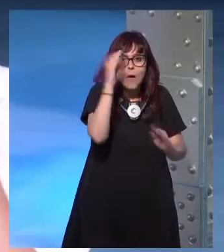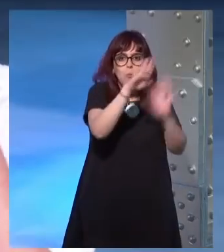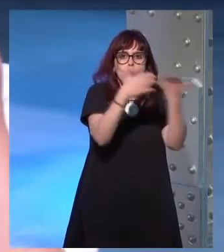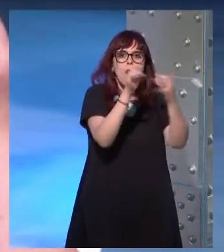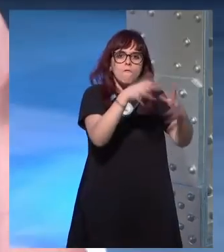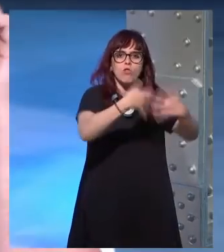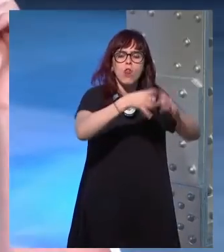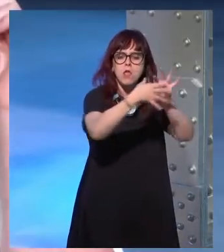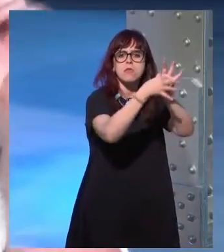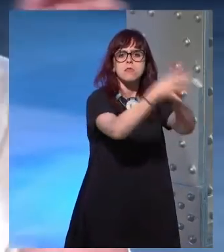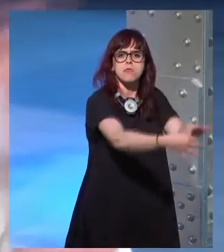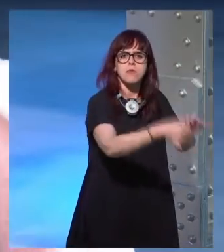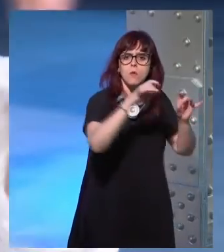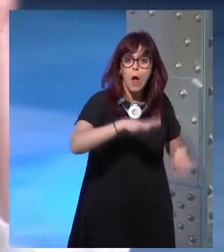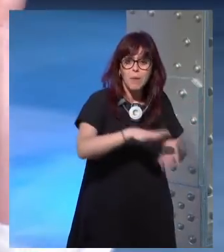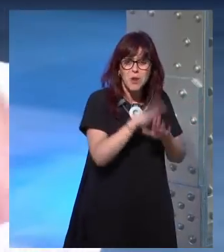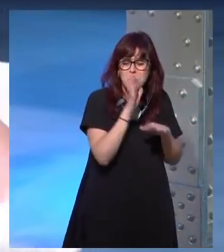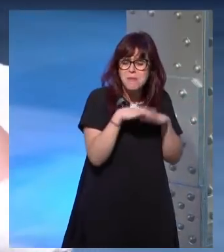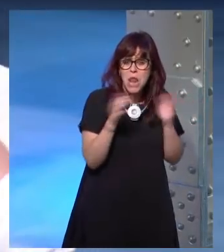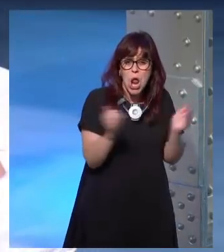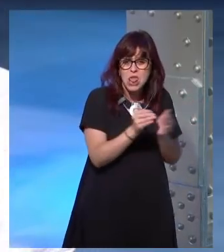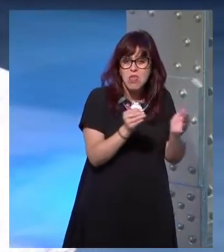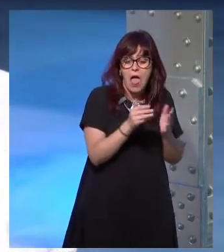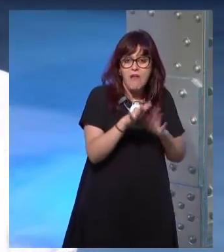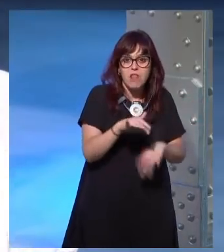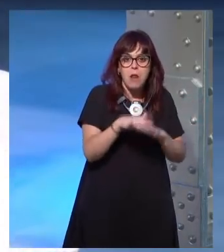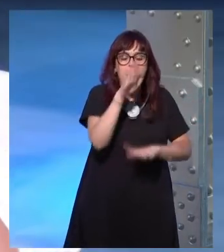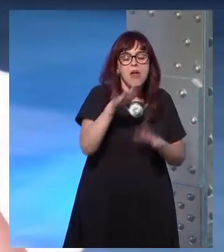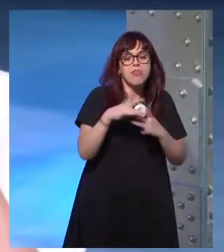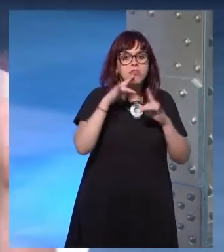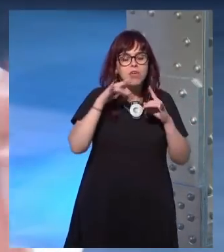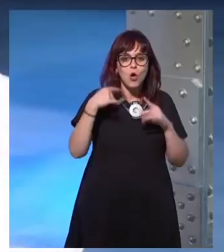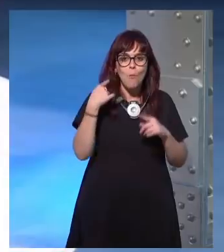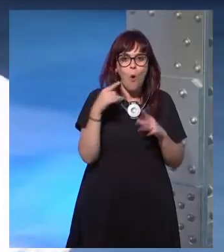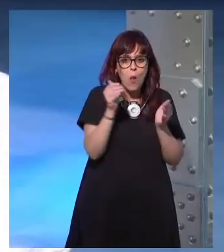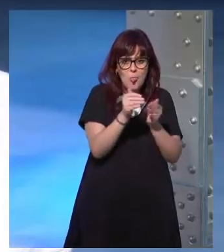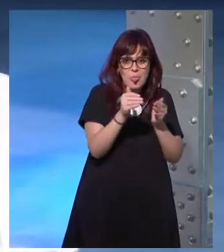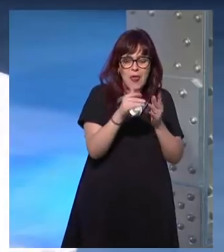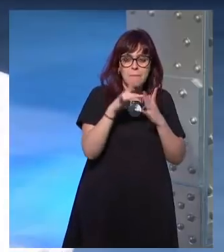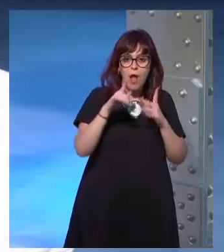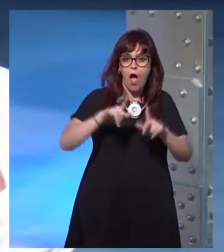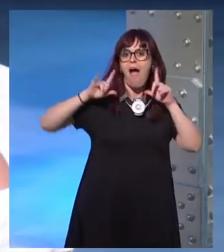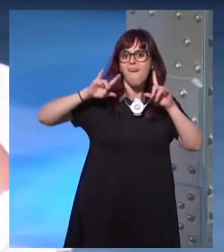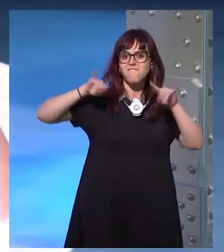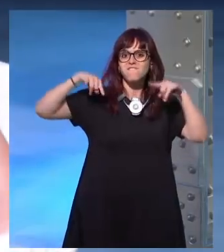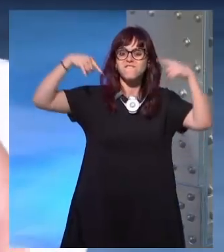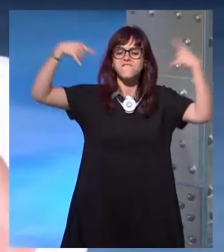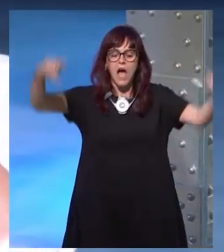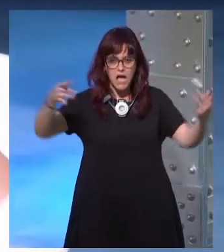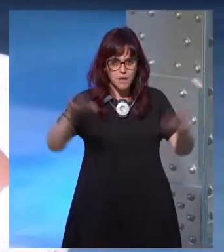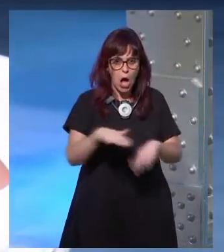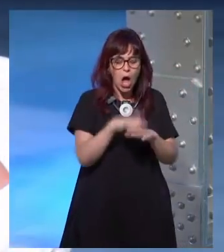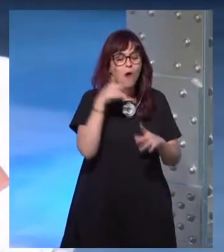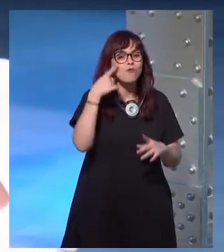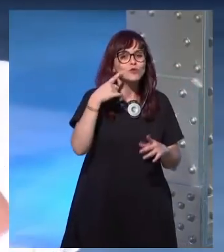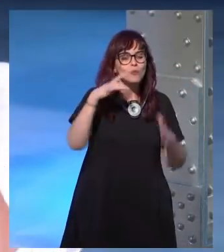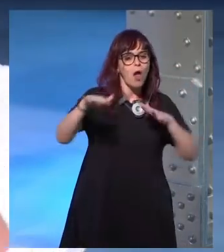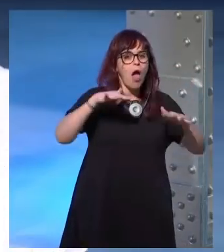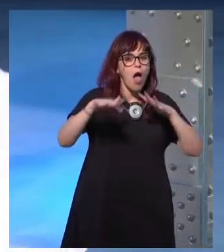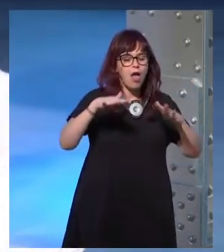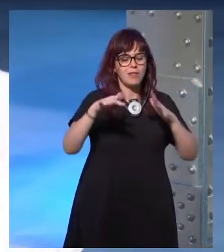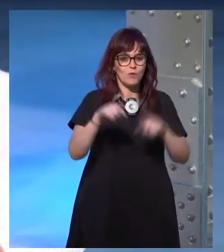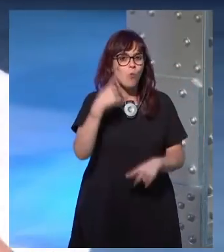overinflate their importance because they are allowed to like run wild, and they actually have multiple accounts, and they run sock puppet accounts. And again, we